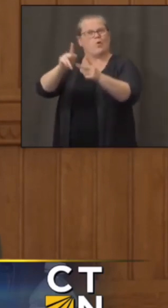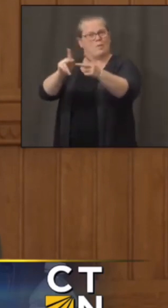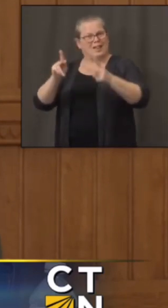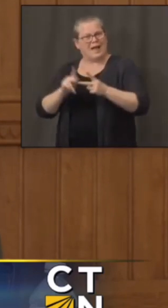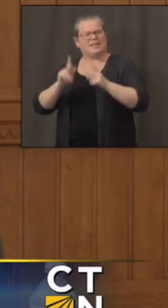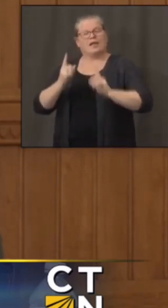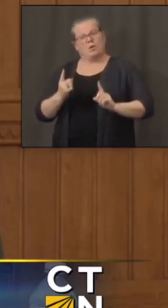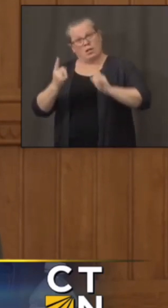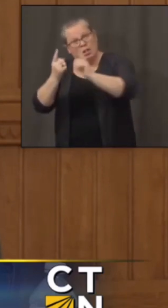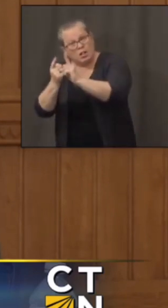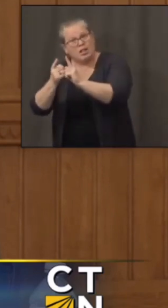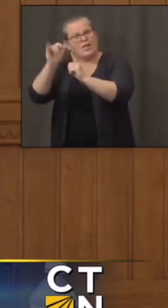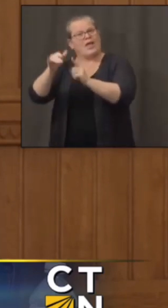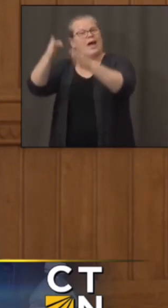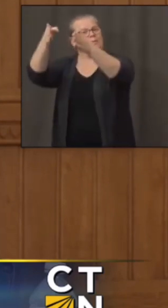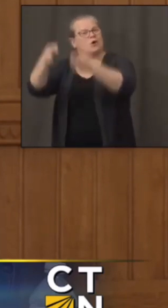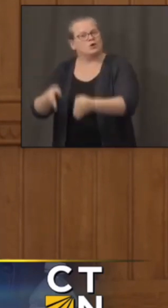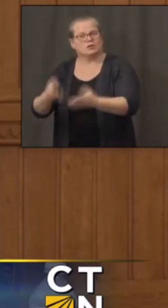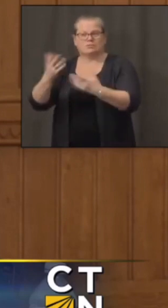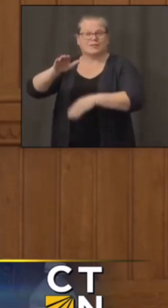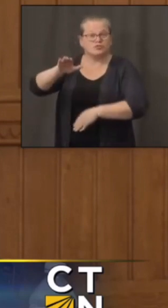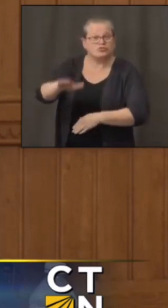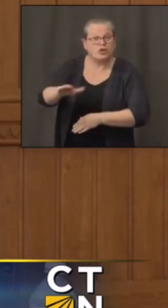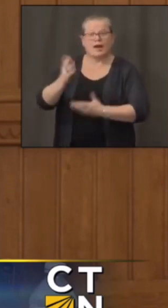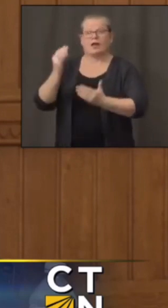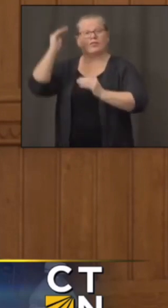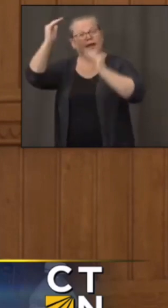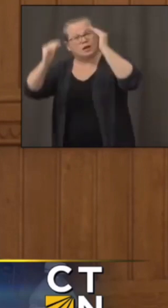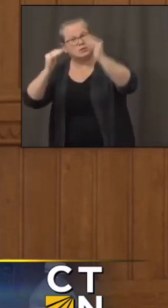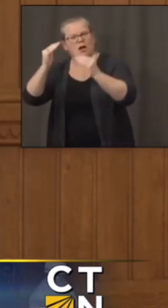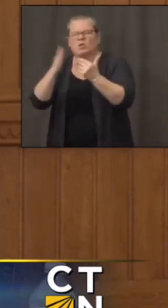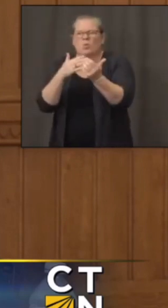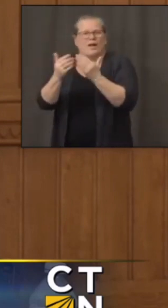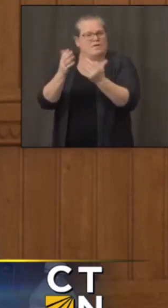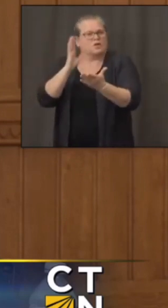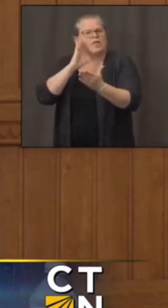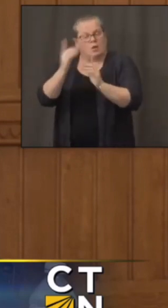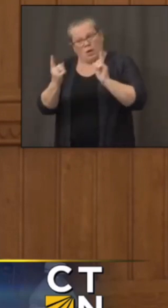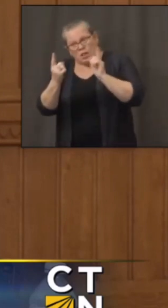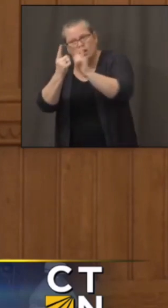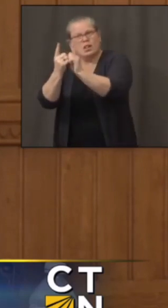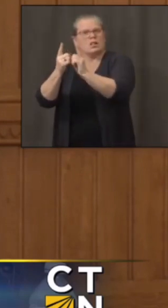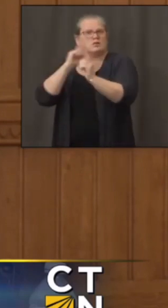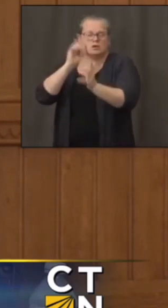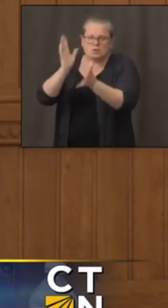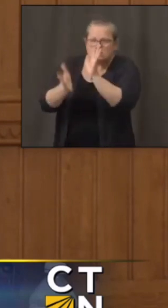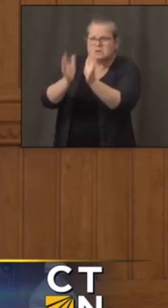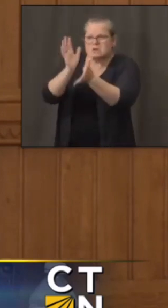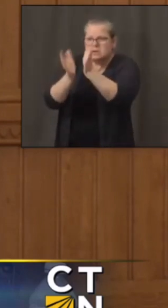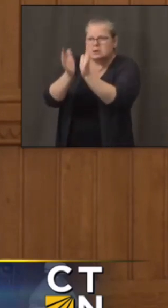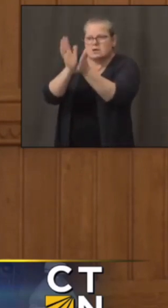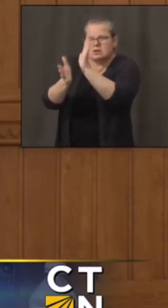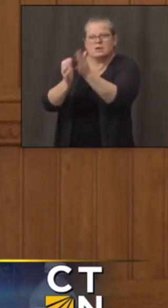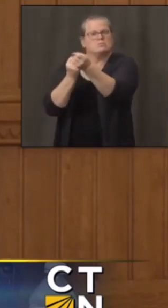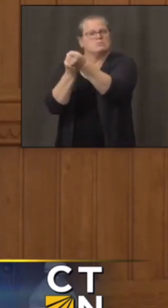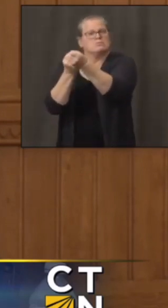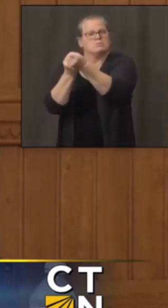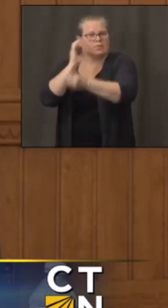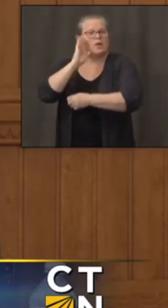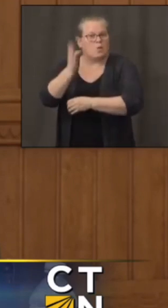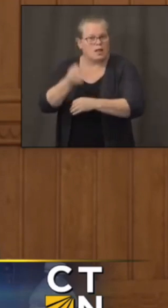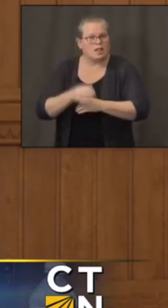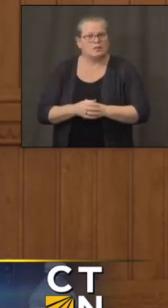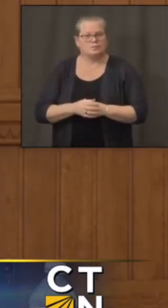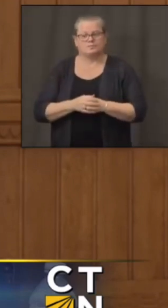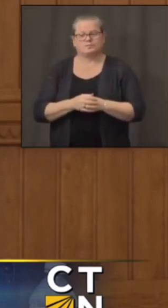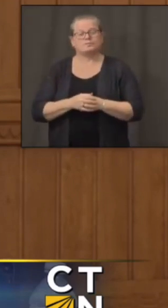the child or the adult to the appropriate level of care. We also have our access line, and